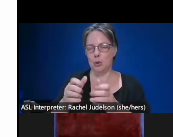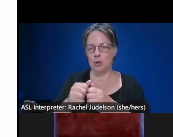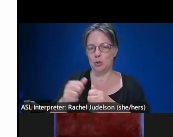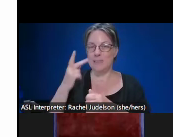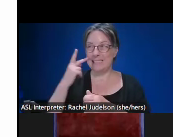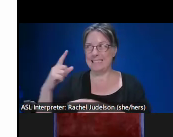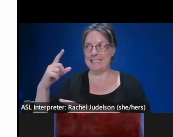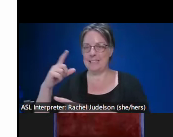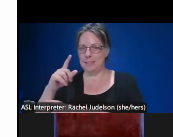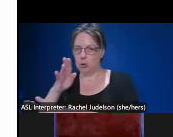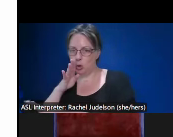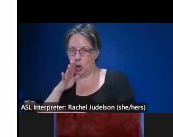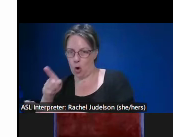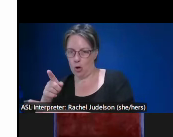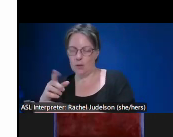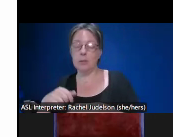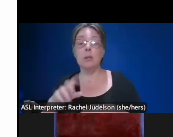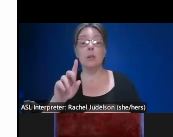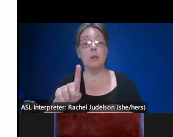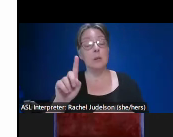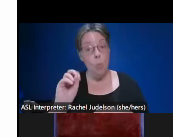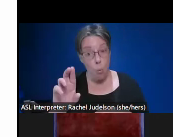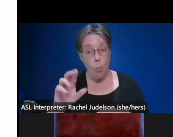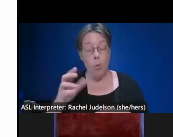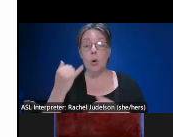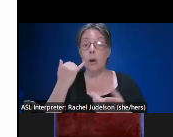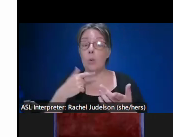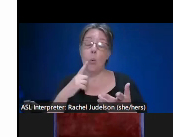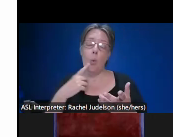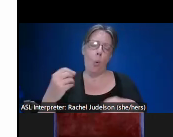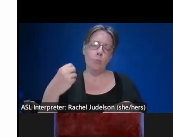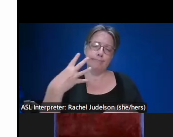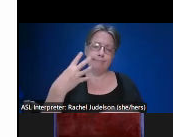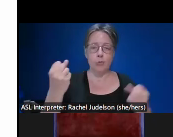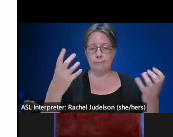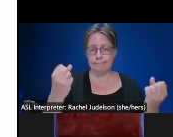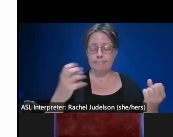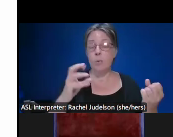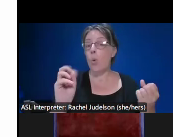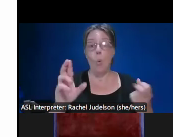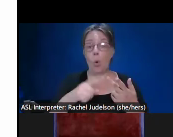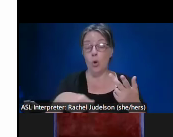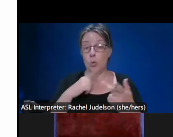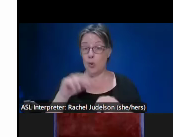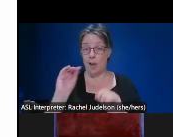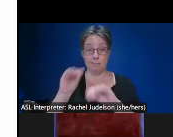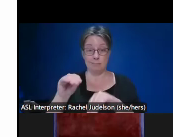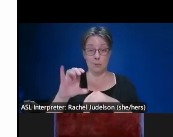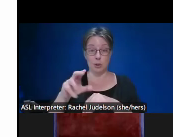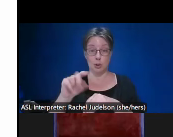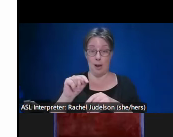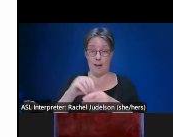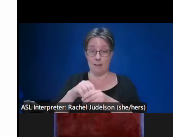interpretation. Alternatively, you could put a question into the chat box and we could read the question out